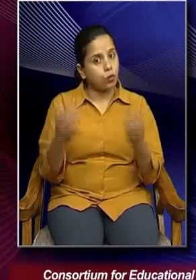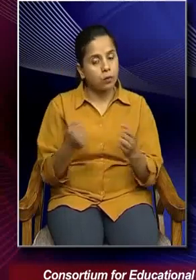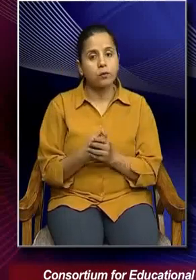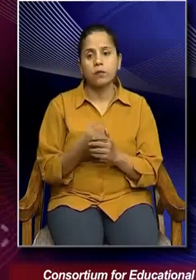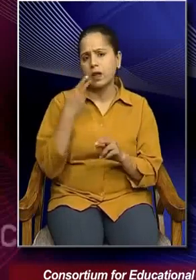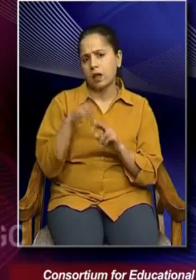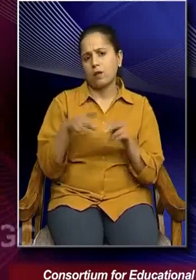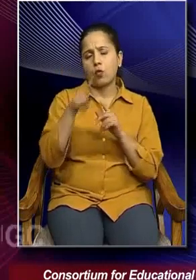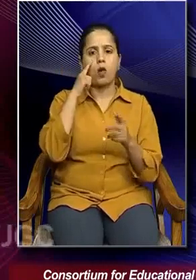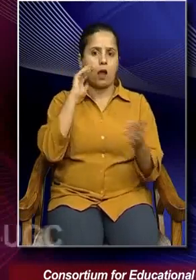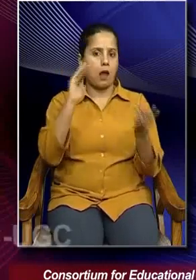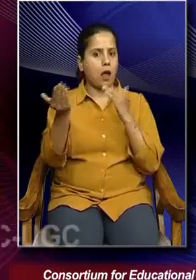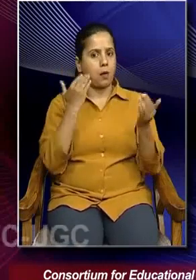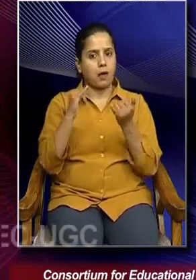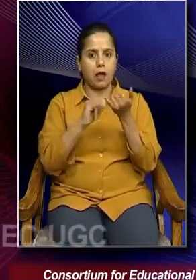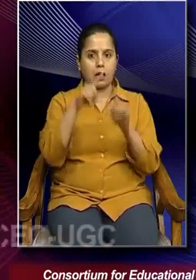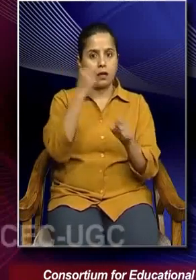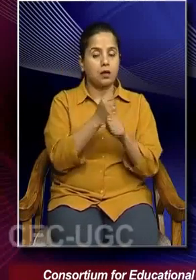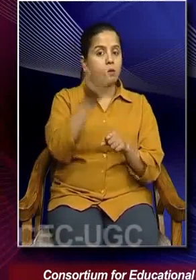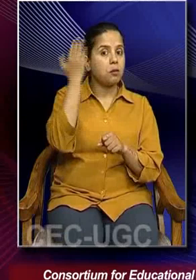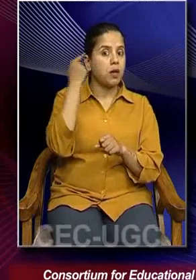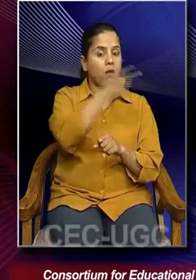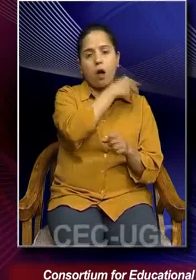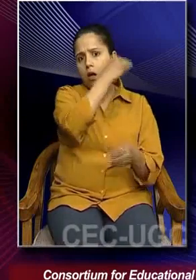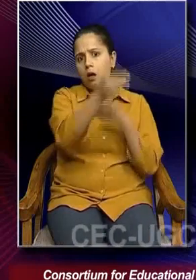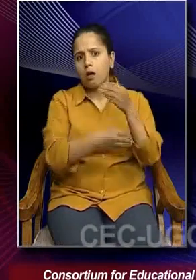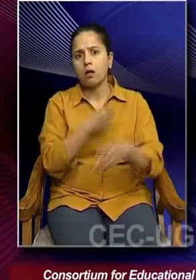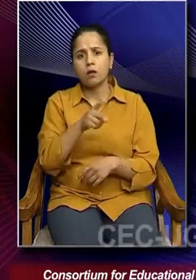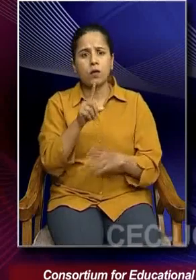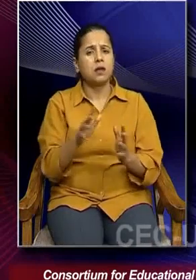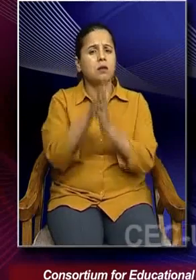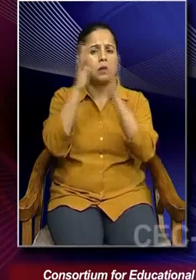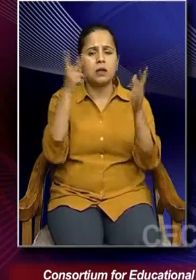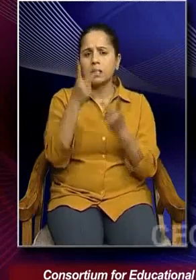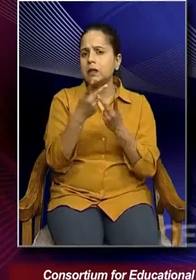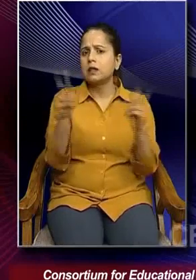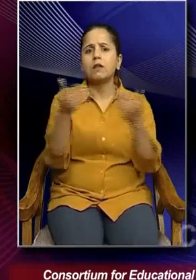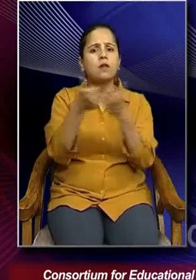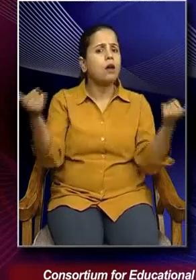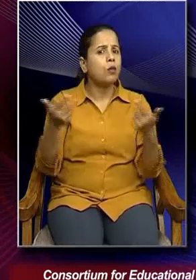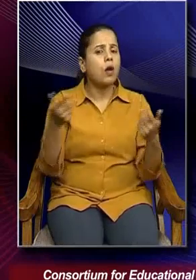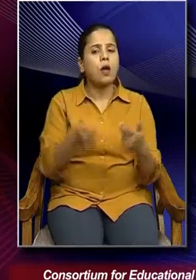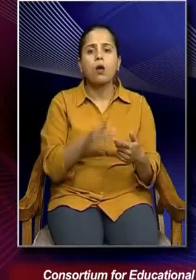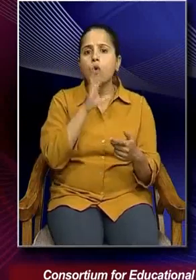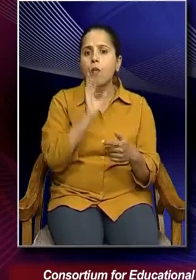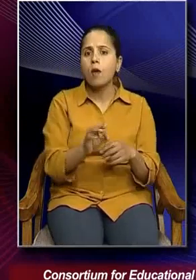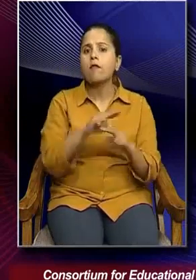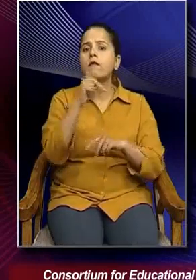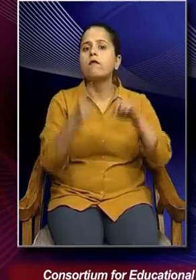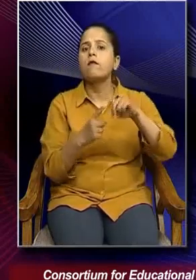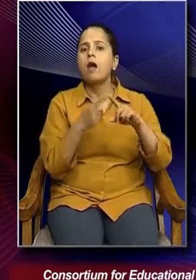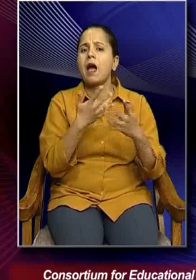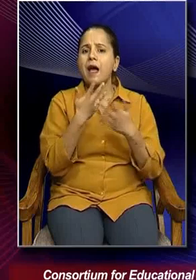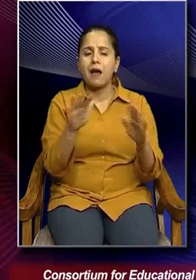if you compare SDGs from previous predecessors, one of the biggest difference lies in the fact that any